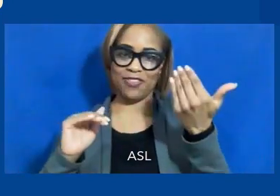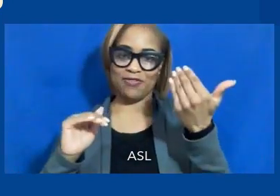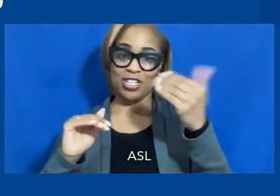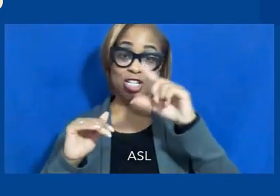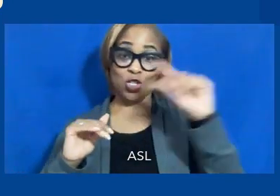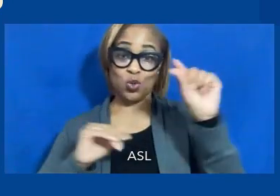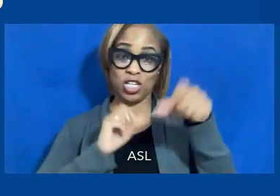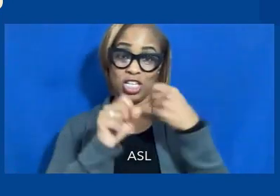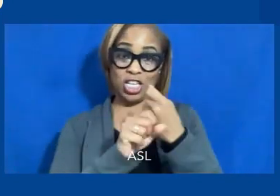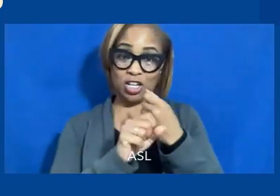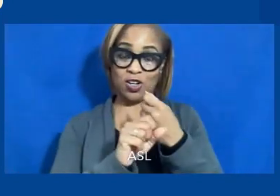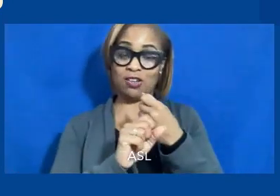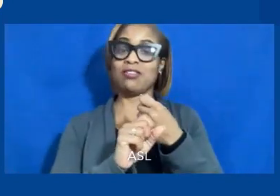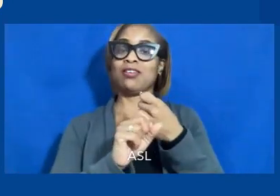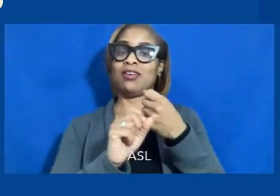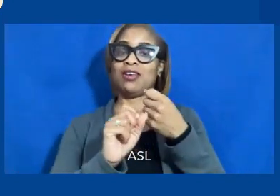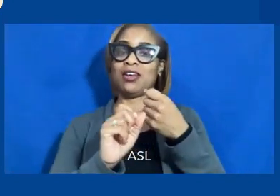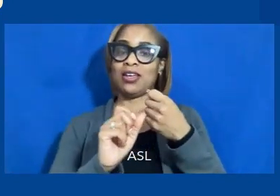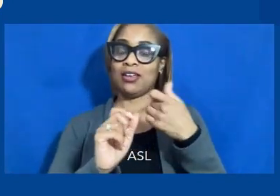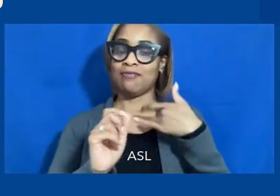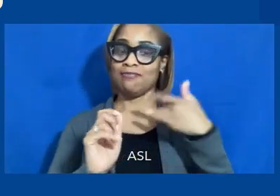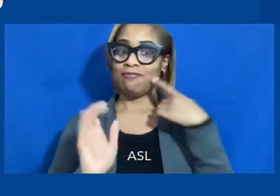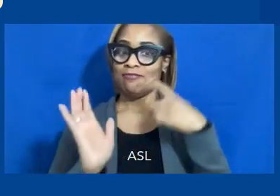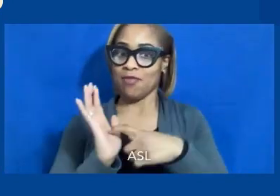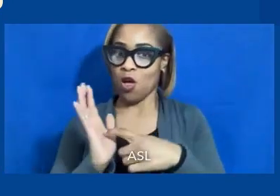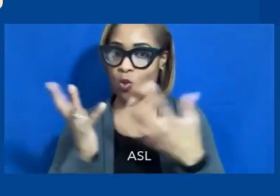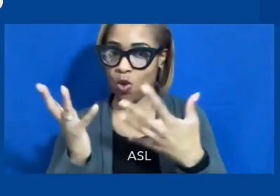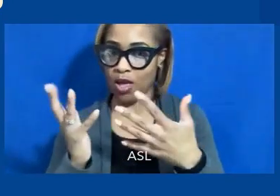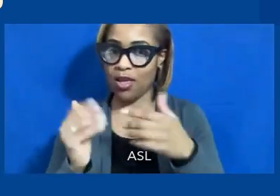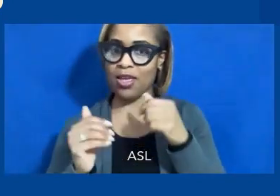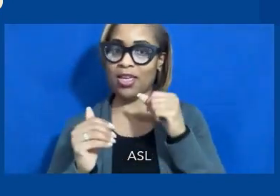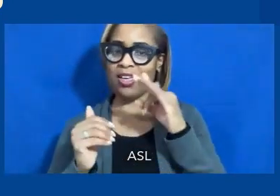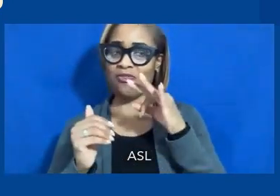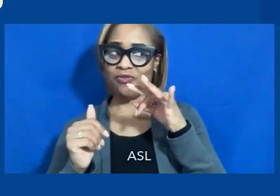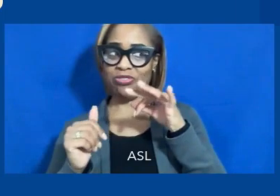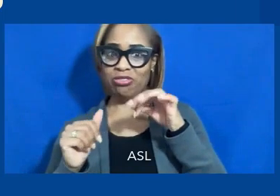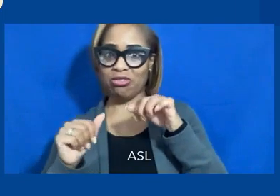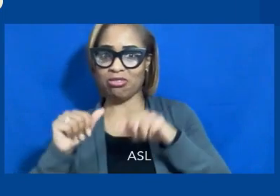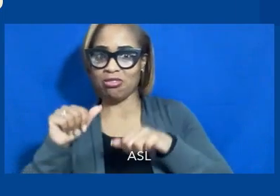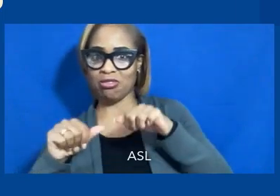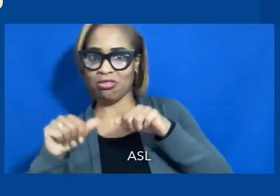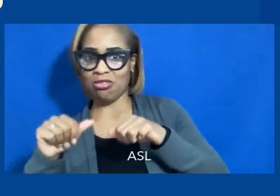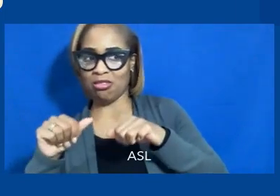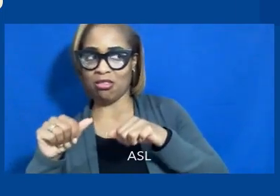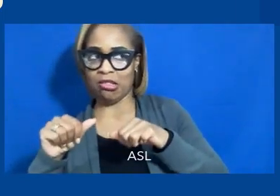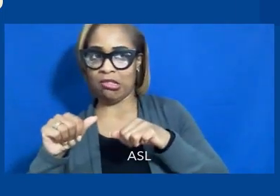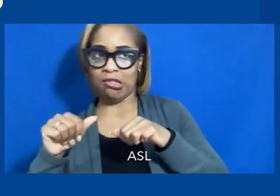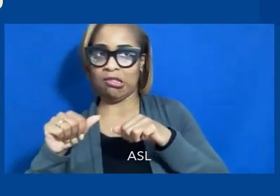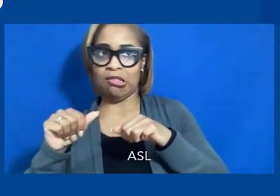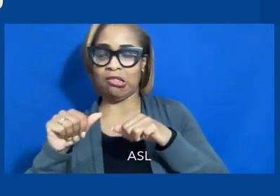flag is when you're not sure when